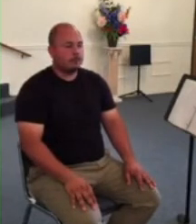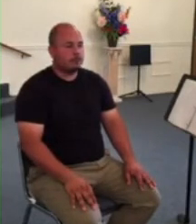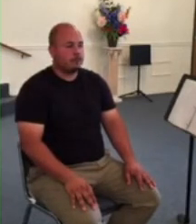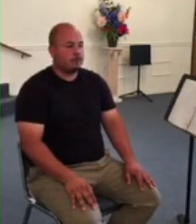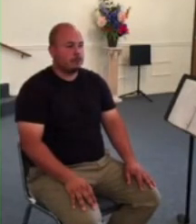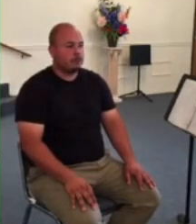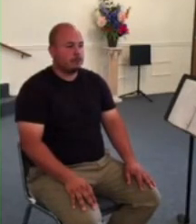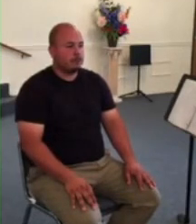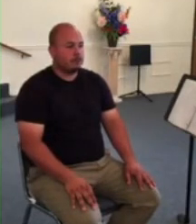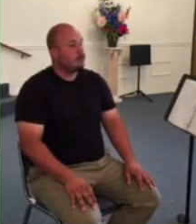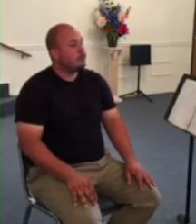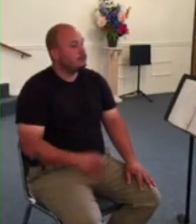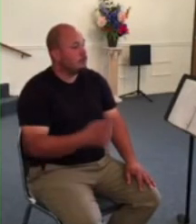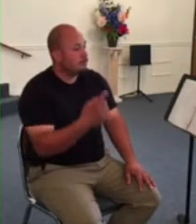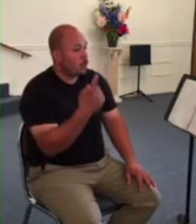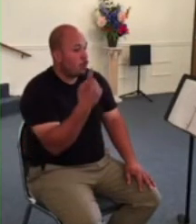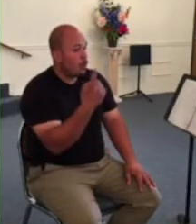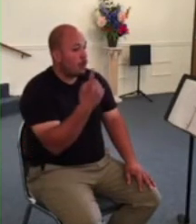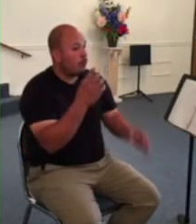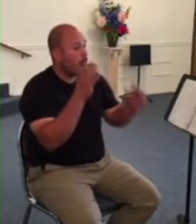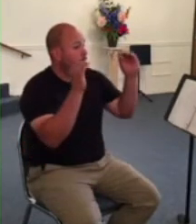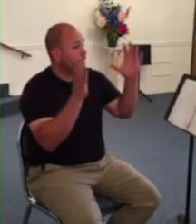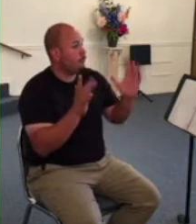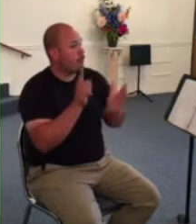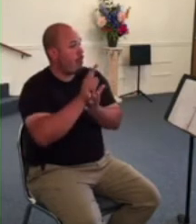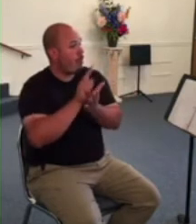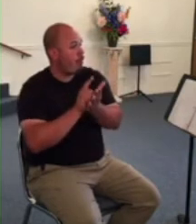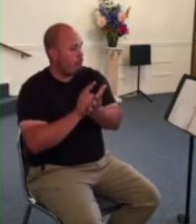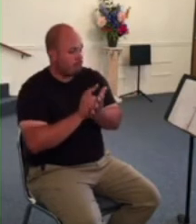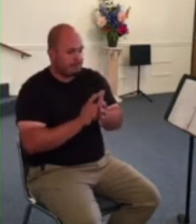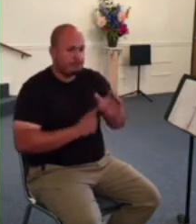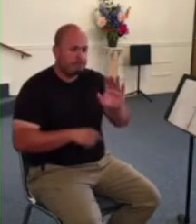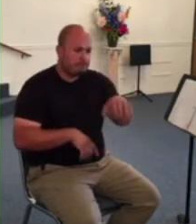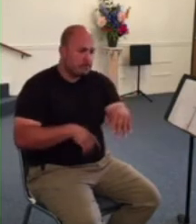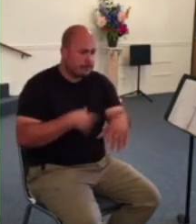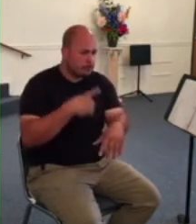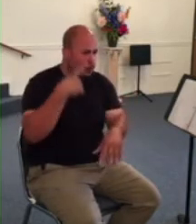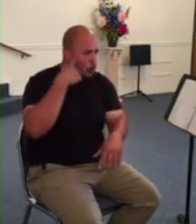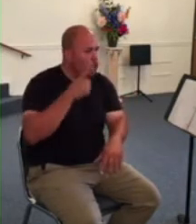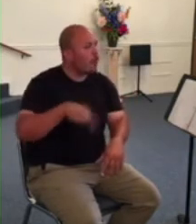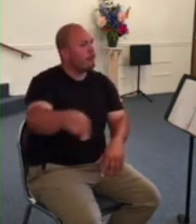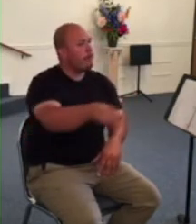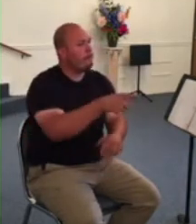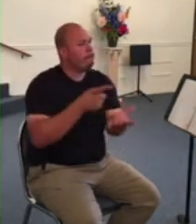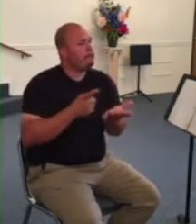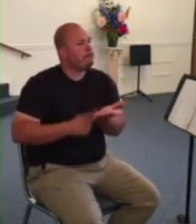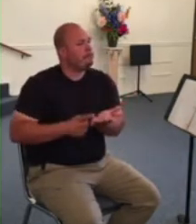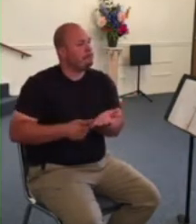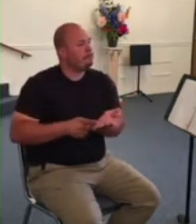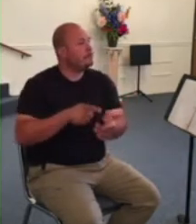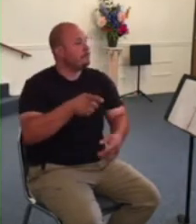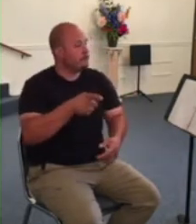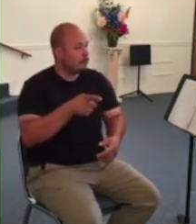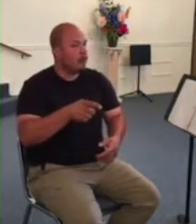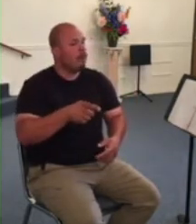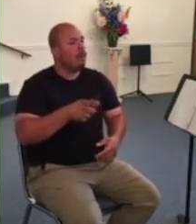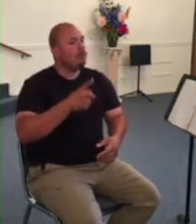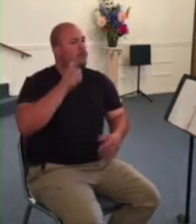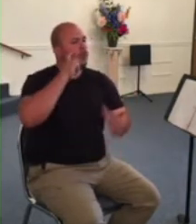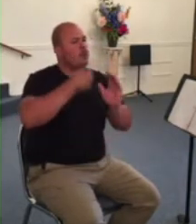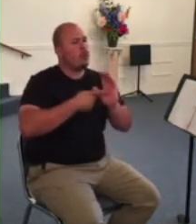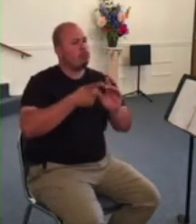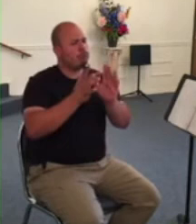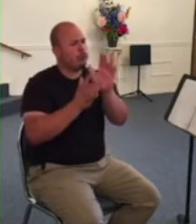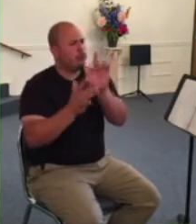one of the teachers of the law came and heard them debating noticing that jesus had given them a good answer he asked him